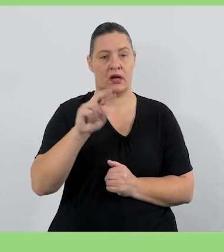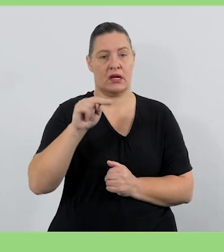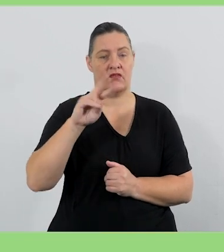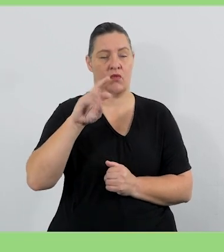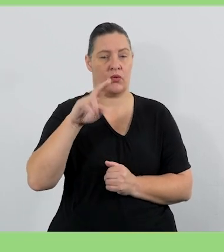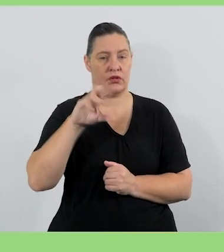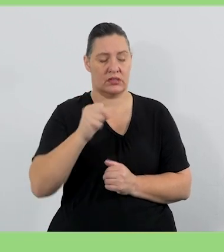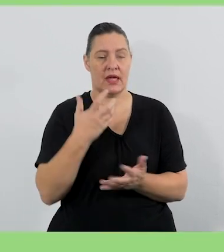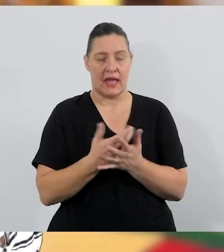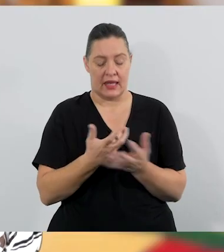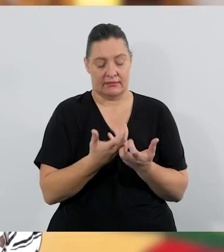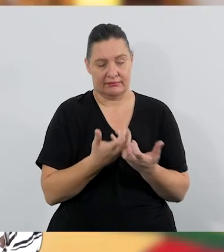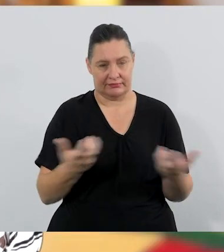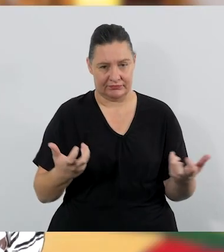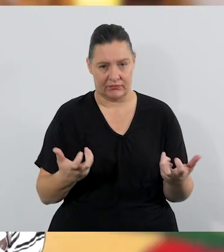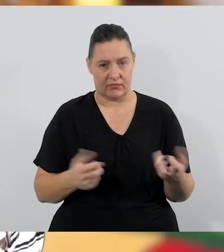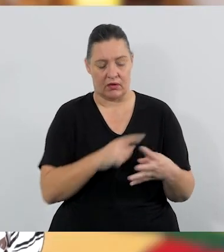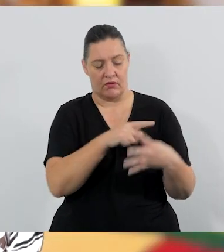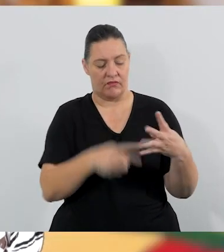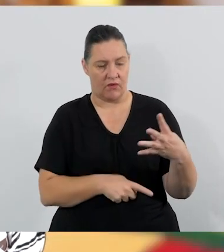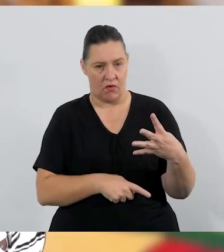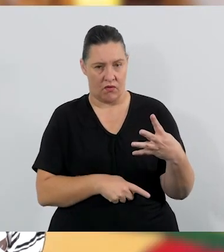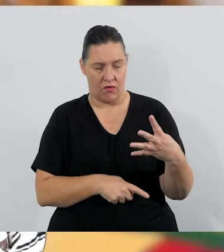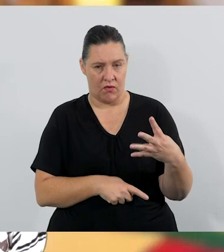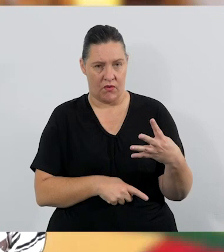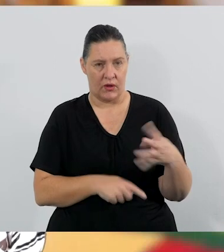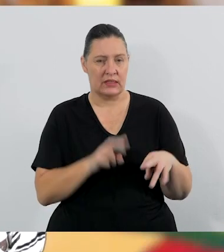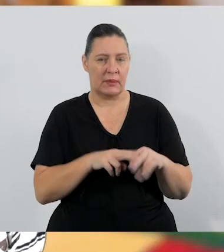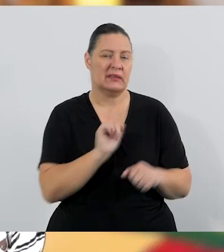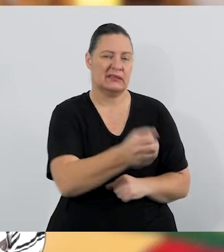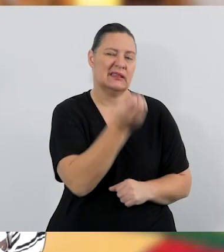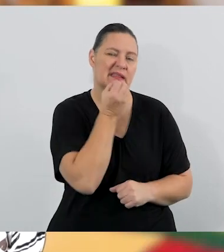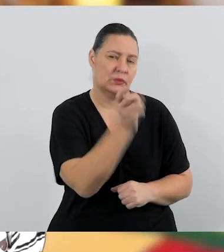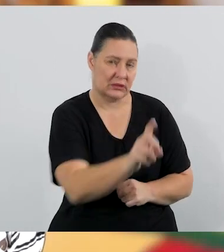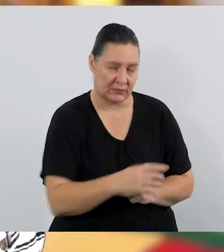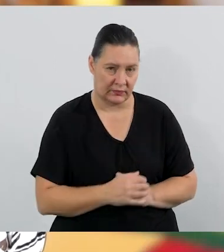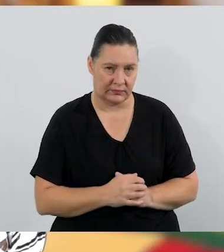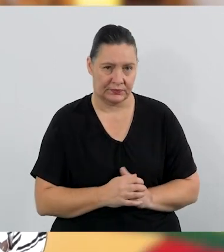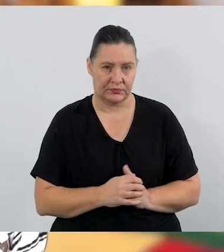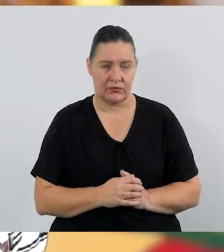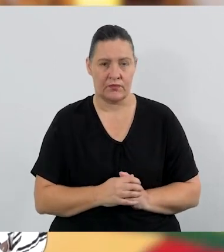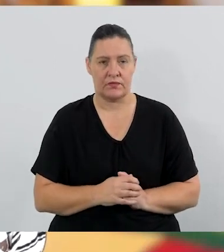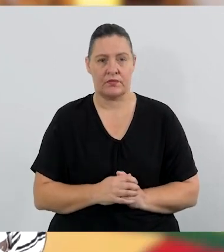carnivores can be divided into 4 depending on what they eat, right?